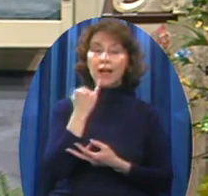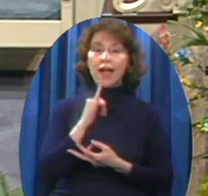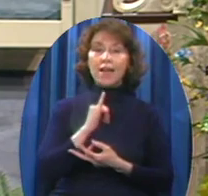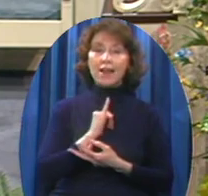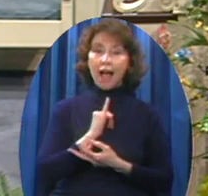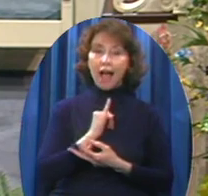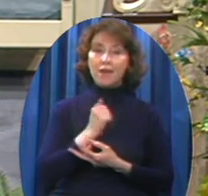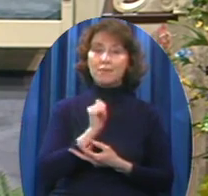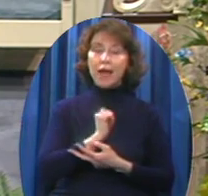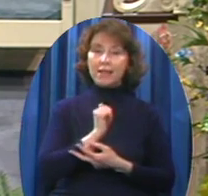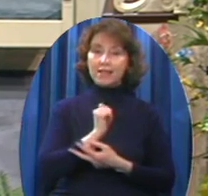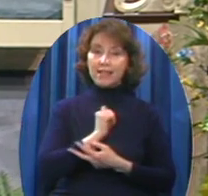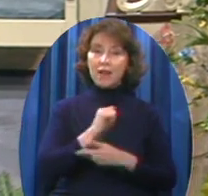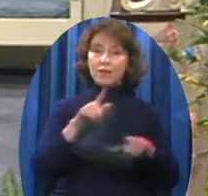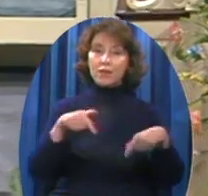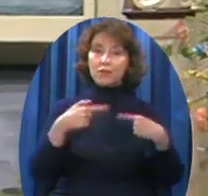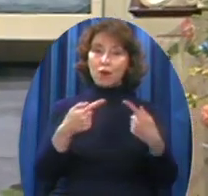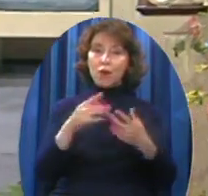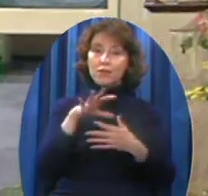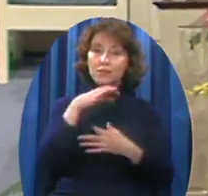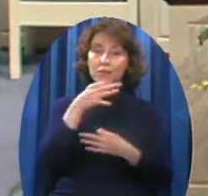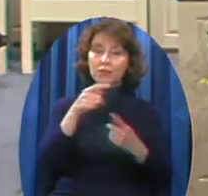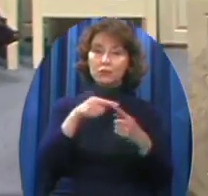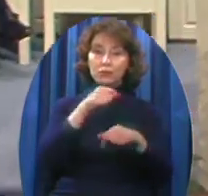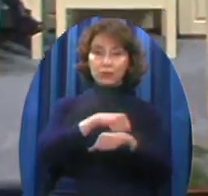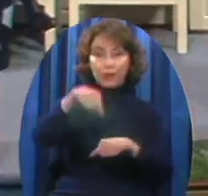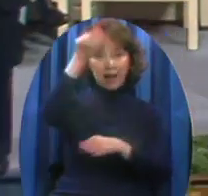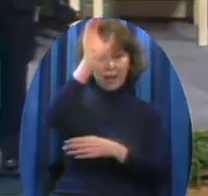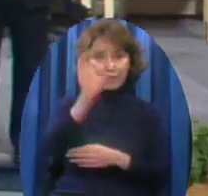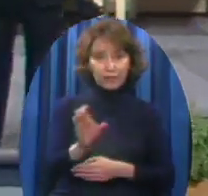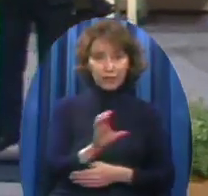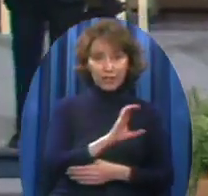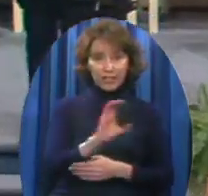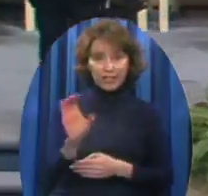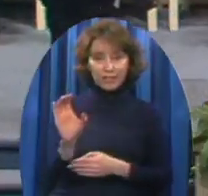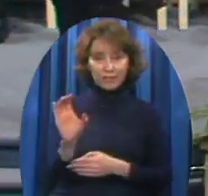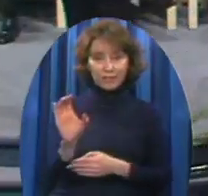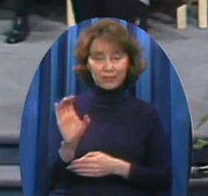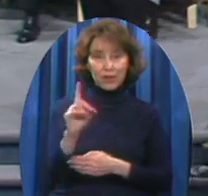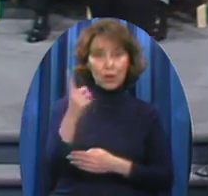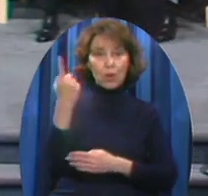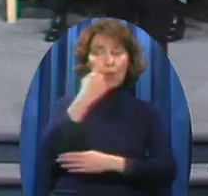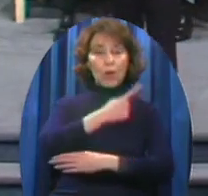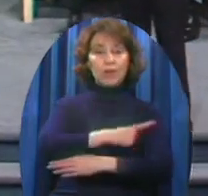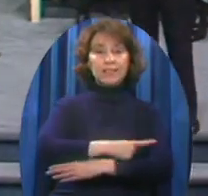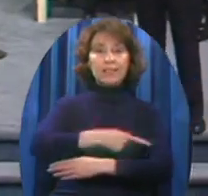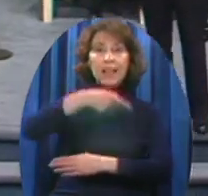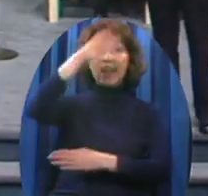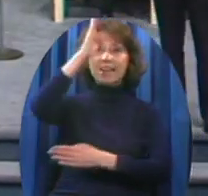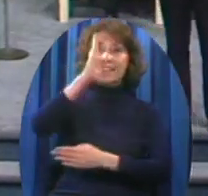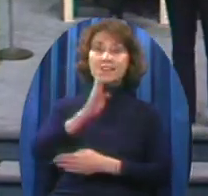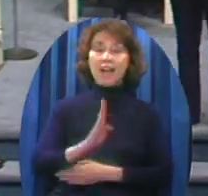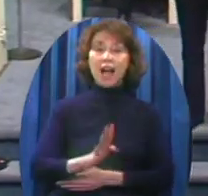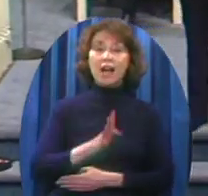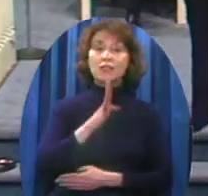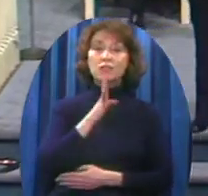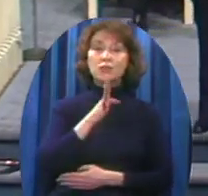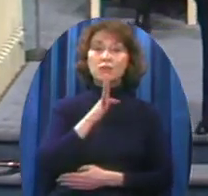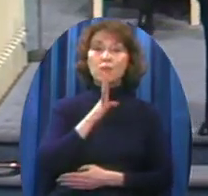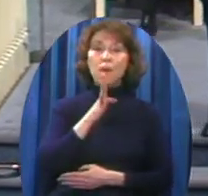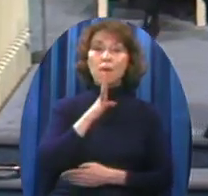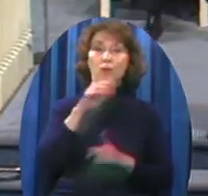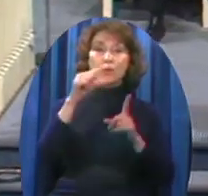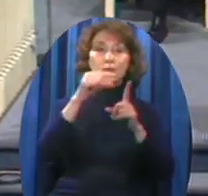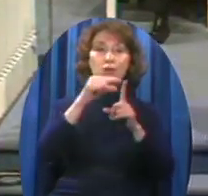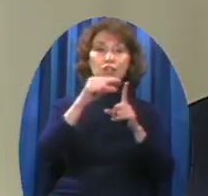spiritually. Mr. Mike Evans. One day God stepped out into nothing, spoke His creative words, let there be light, and